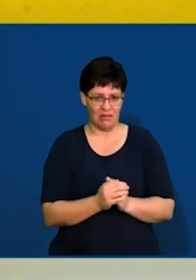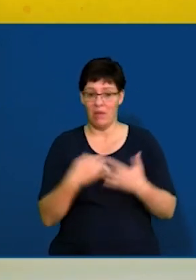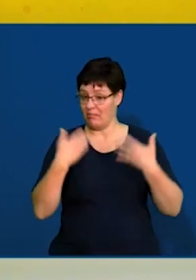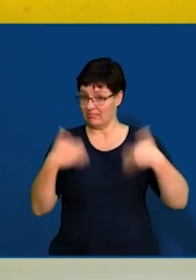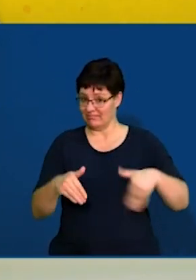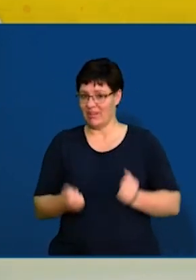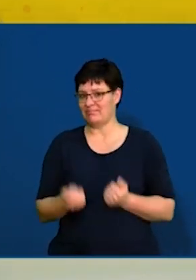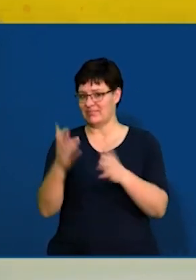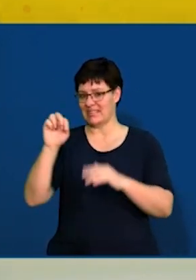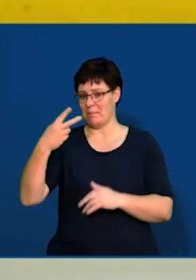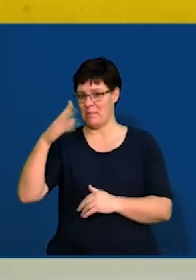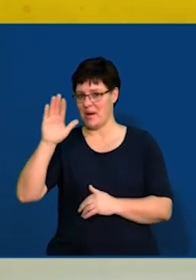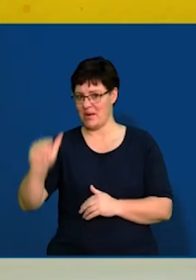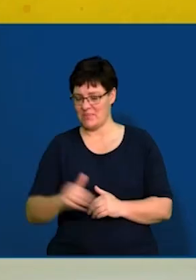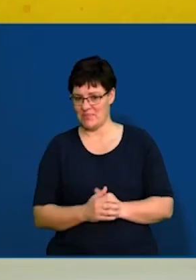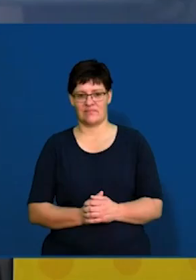me, over to Temba.